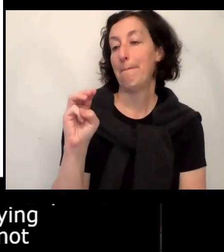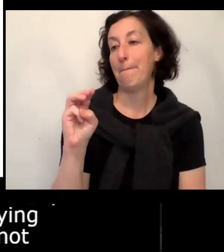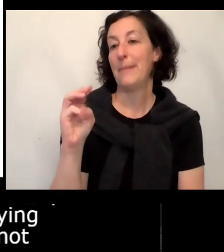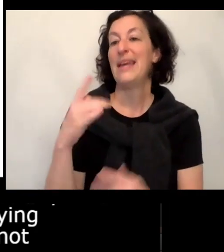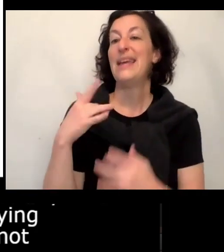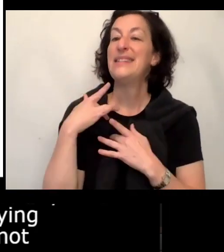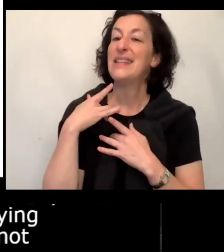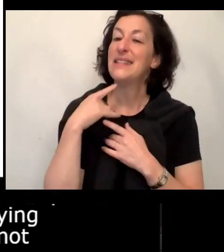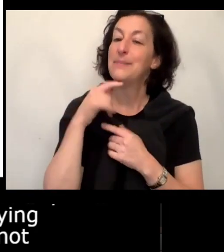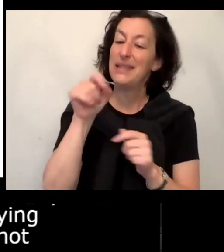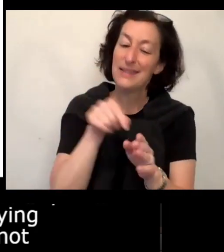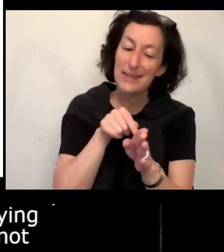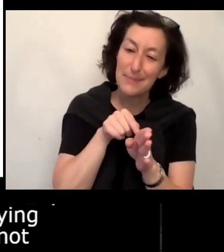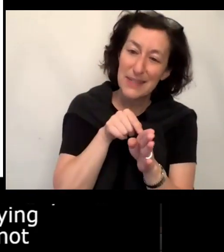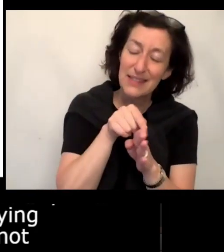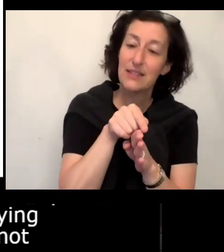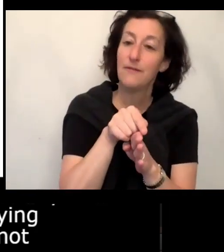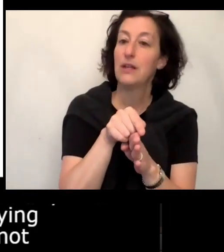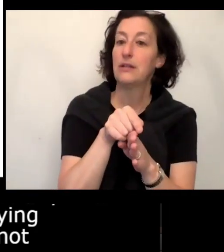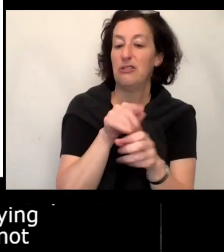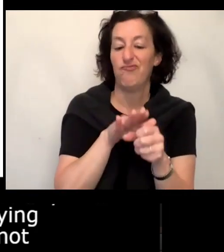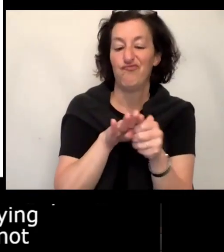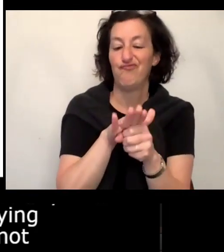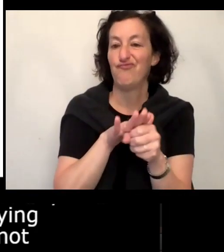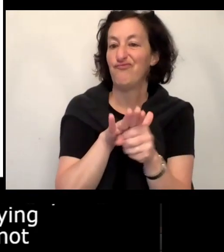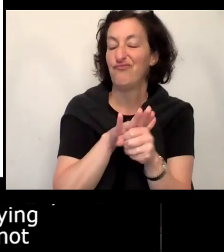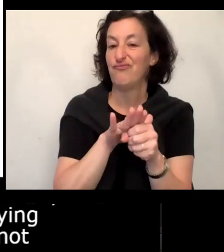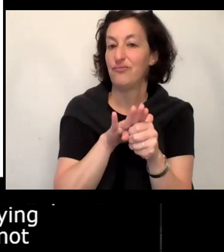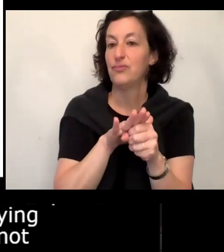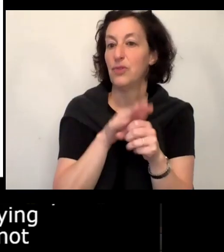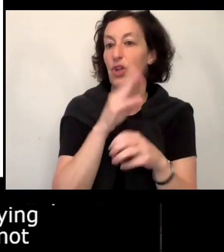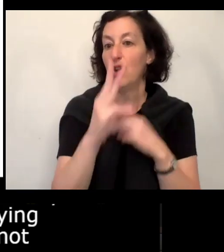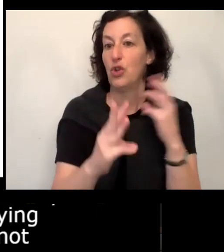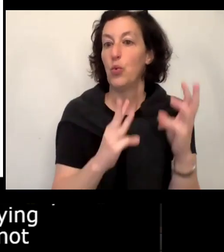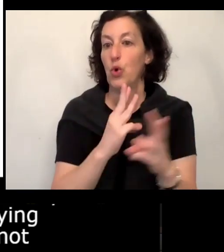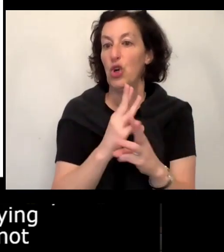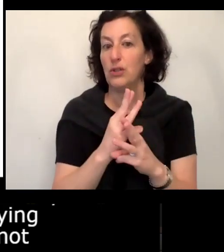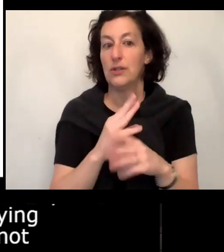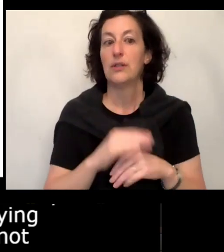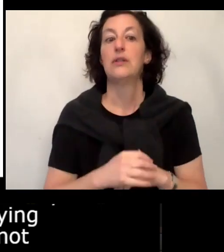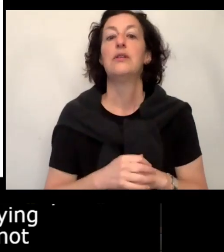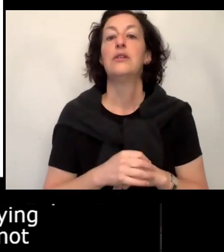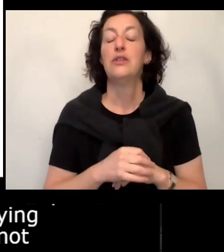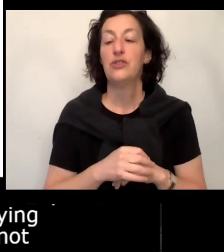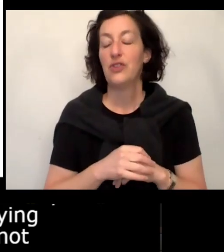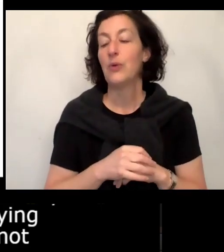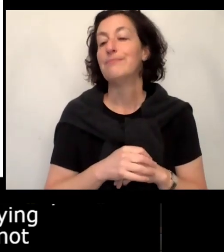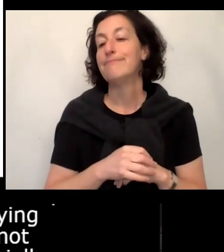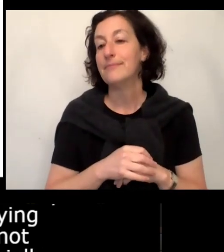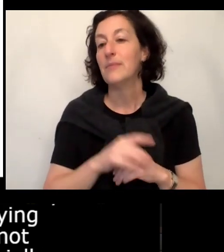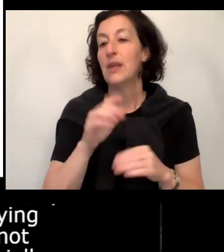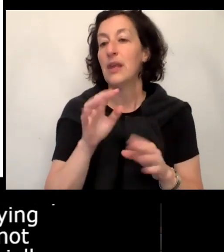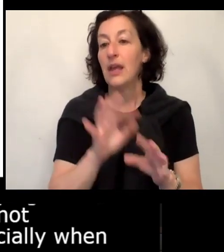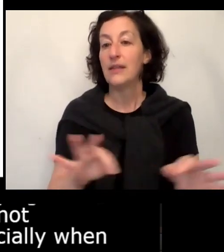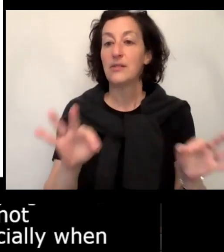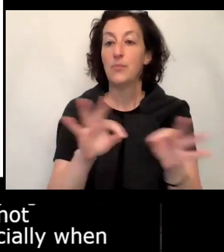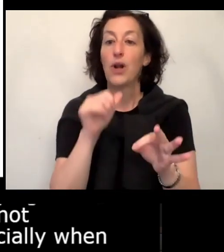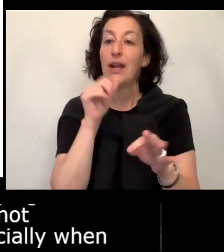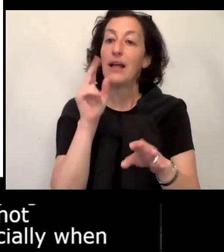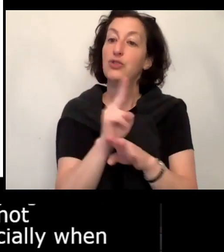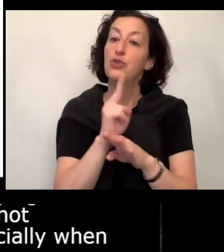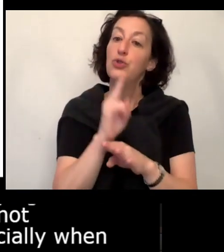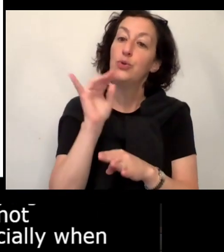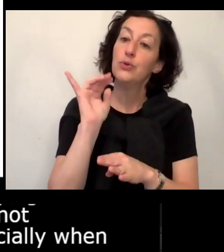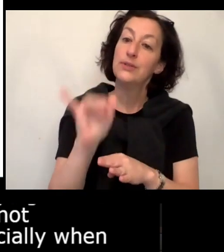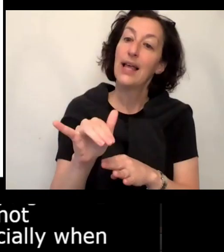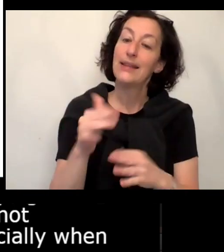and slang become outdated, especially as one grows older. One starts to sound like a history lesson instead of a cool person.